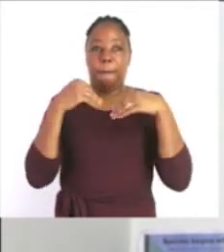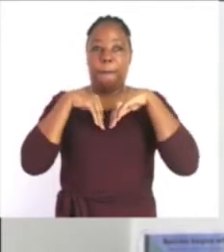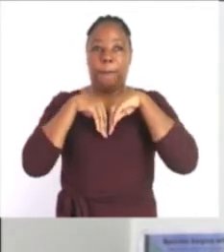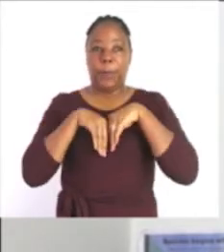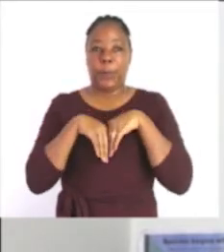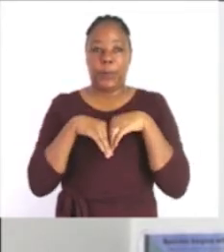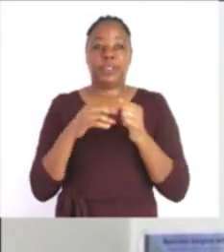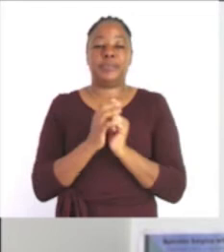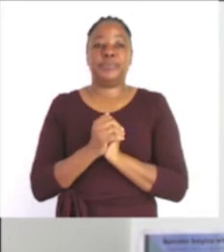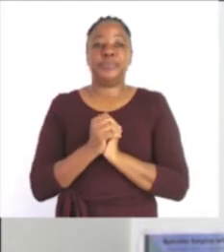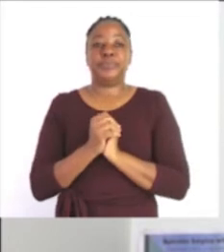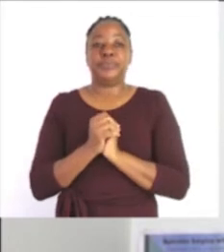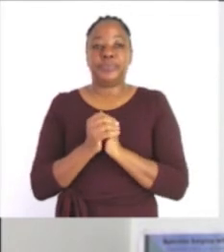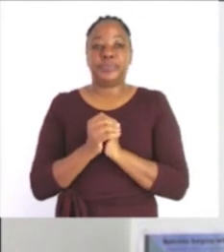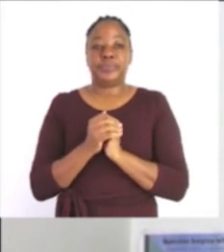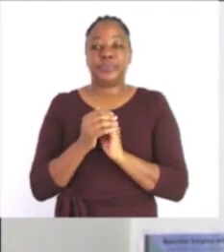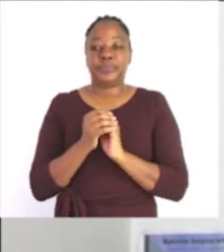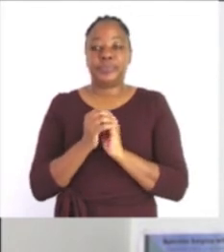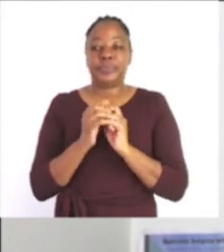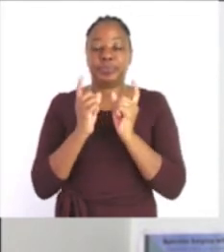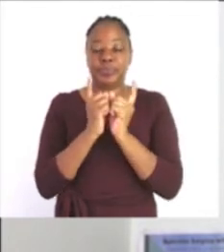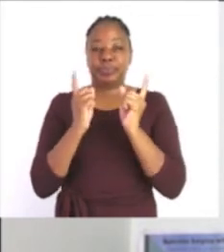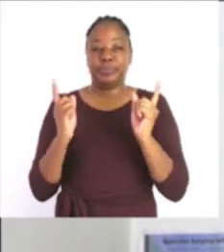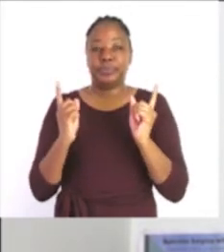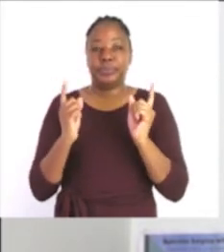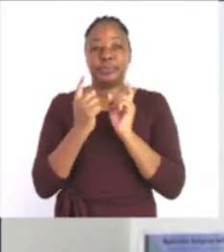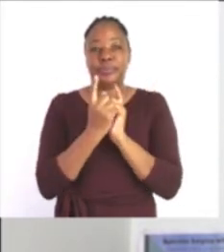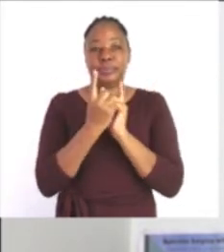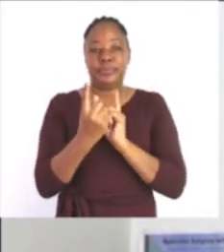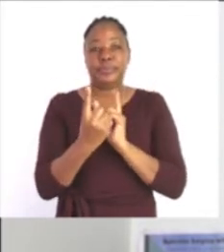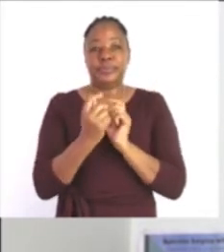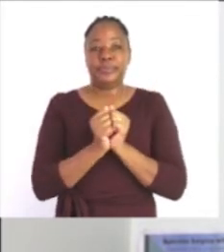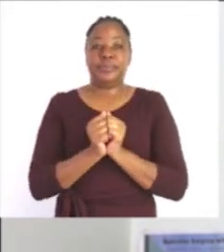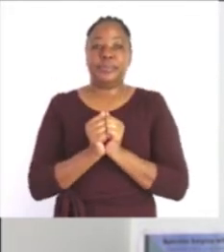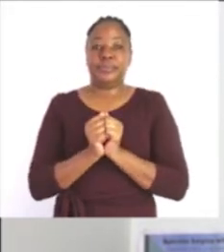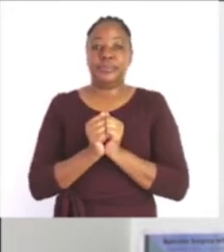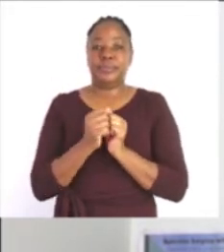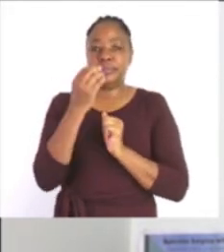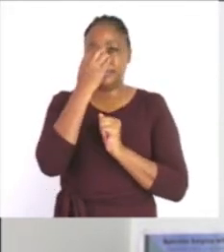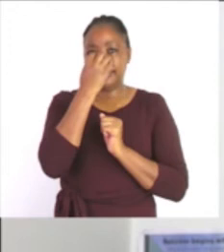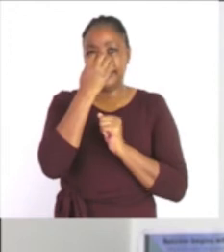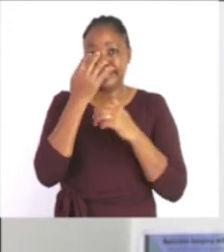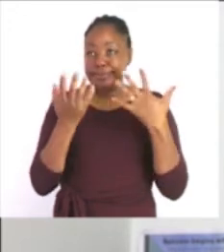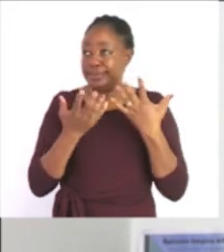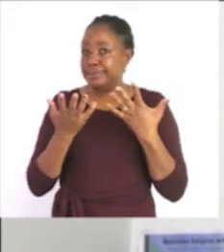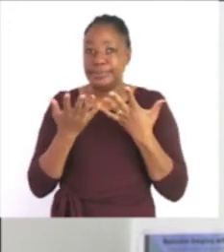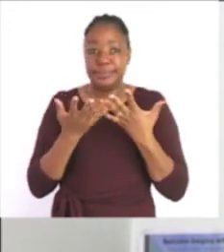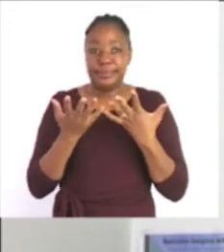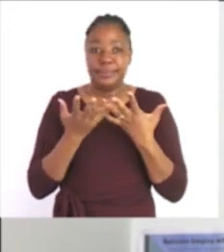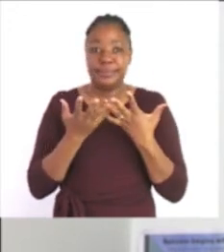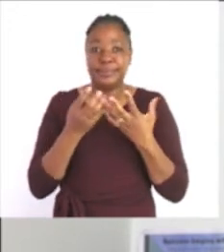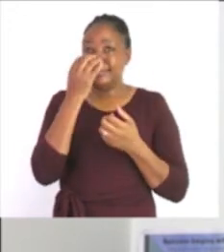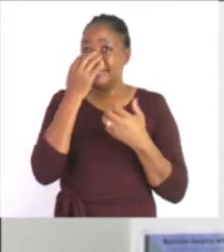also protect the people around you as well. But I haven't seen our friend today. Oh, Zashi, where